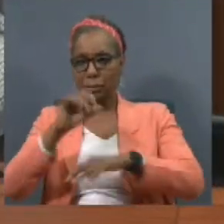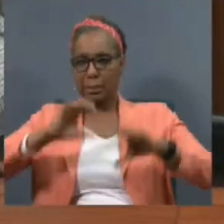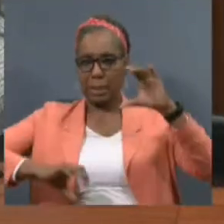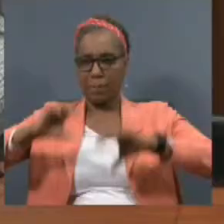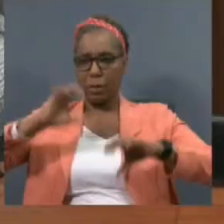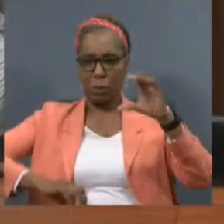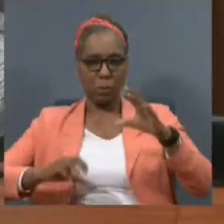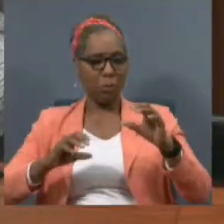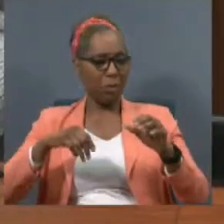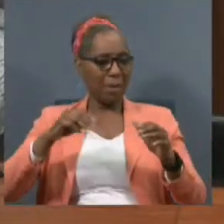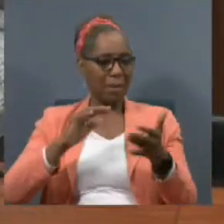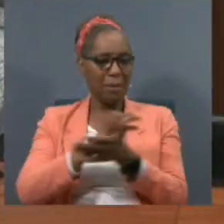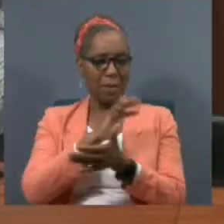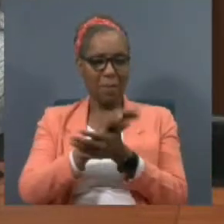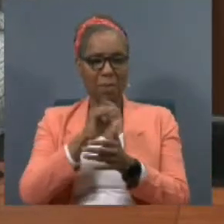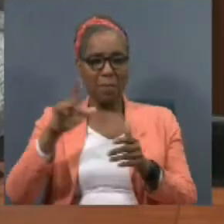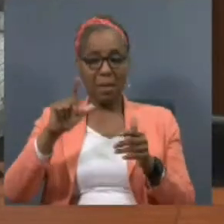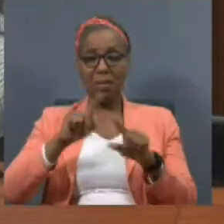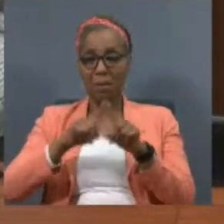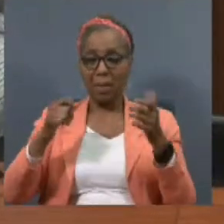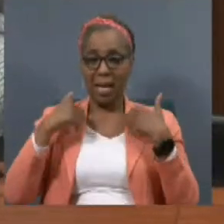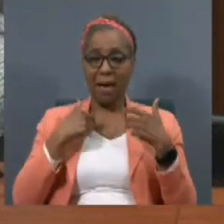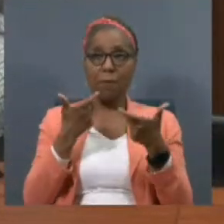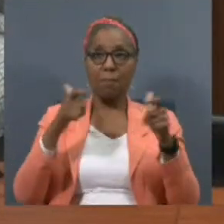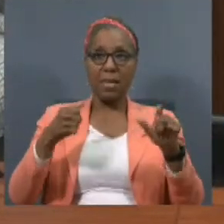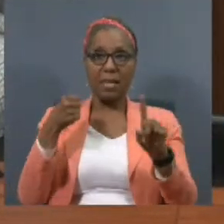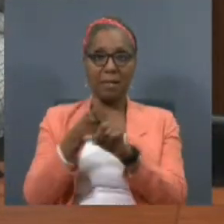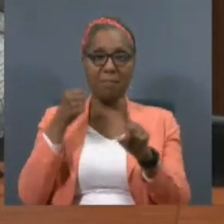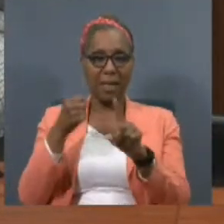I don't know, paper mill or something that actually does have a big impact. How